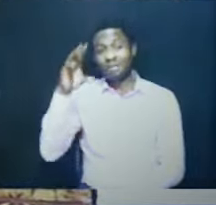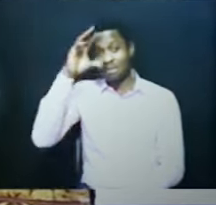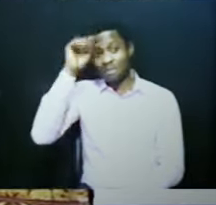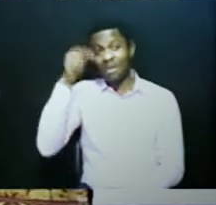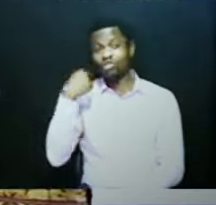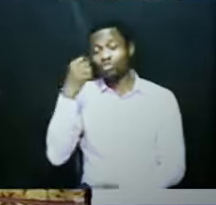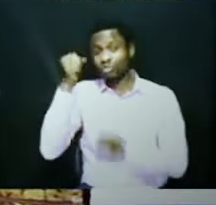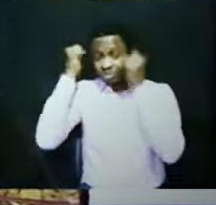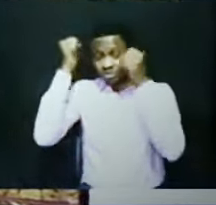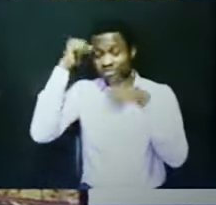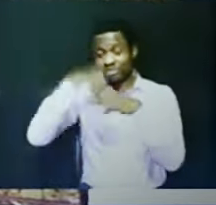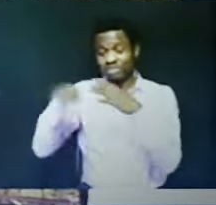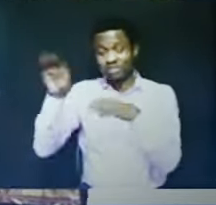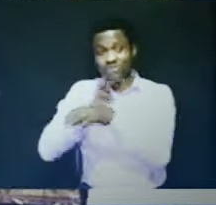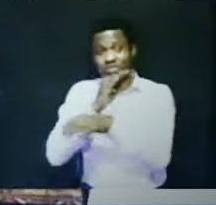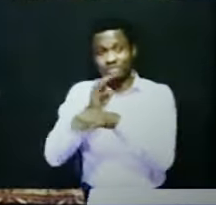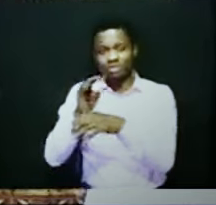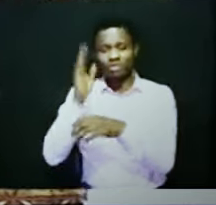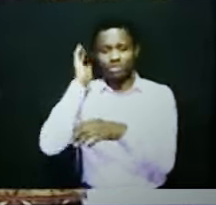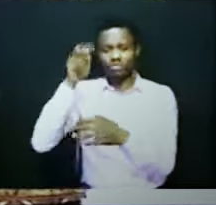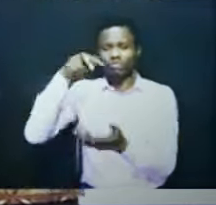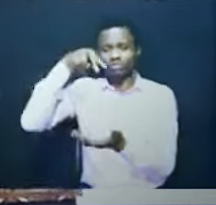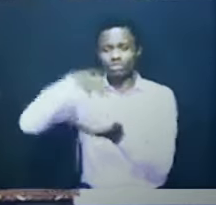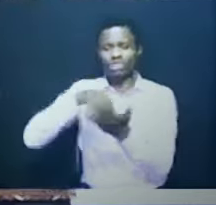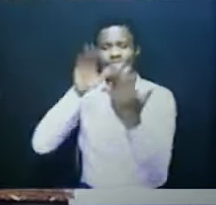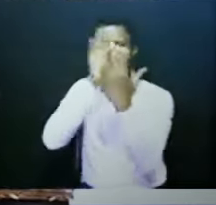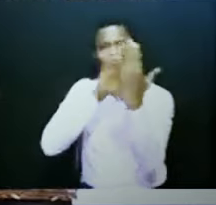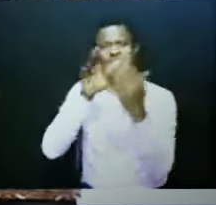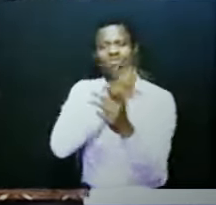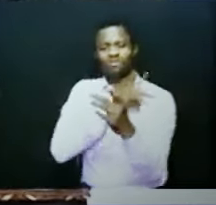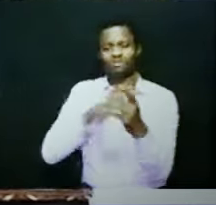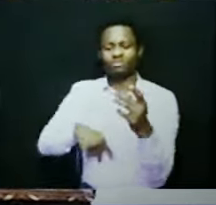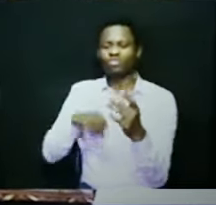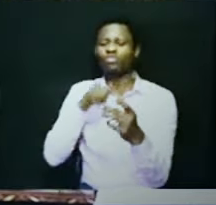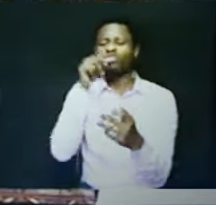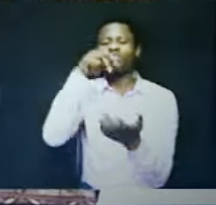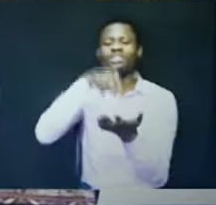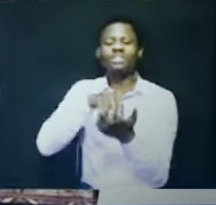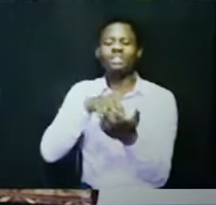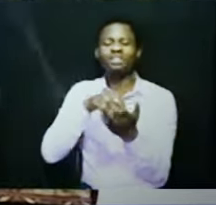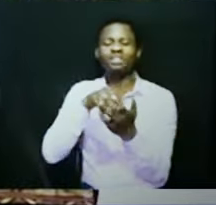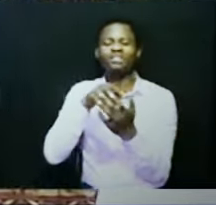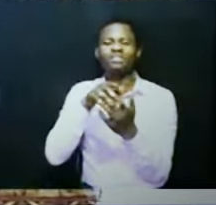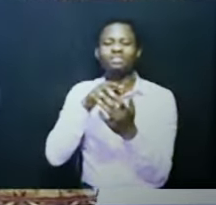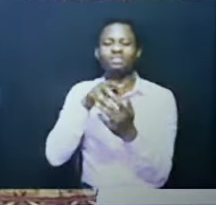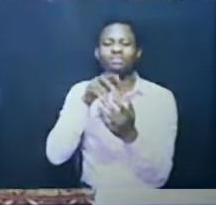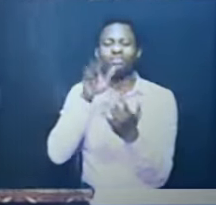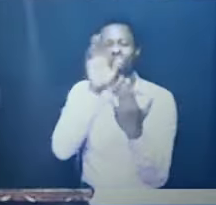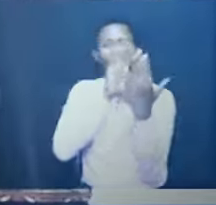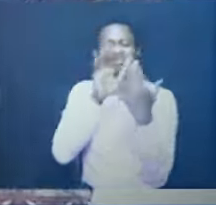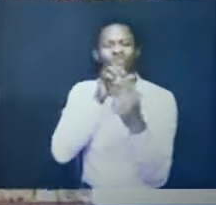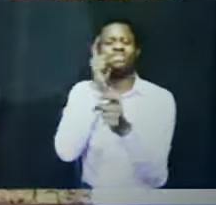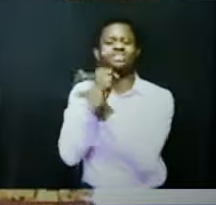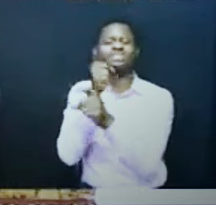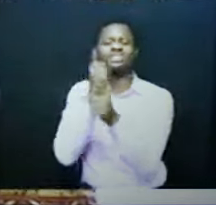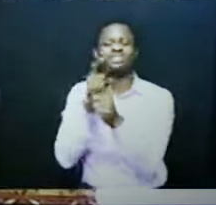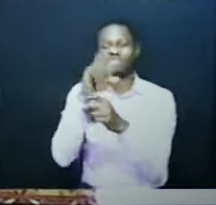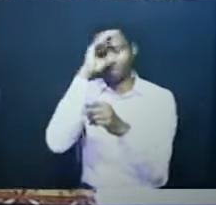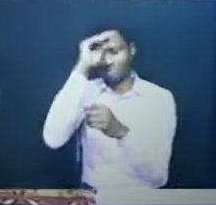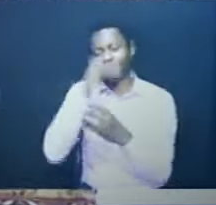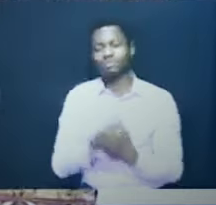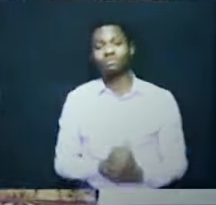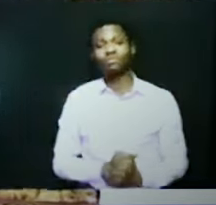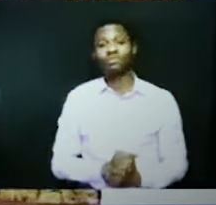business? He shall stand before kings. He shall not stand before mean men. Se wunhunu